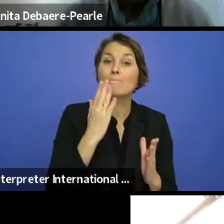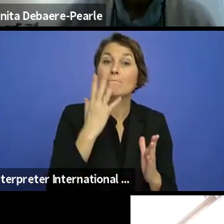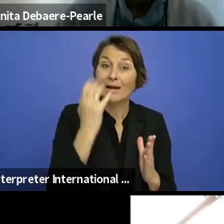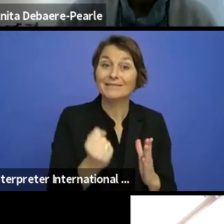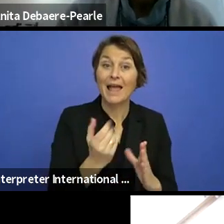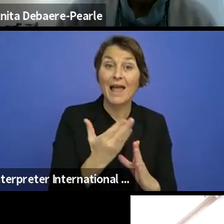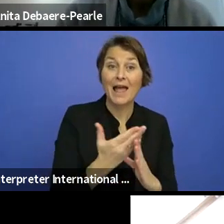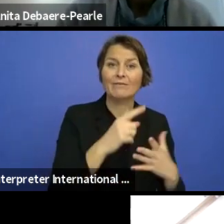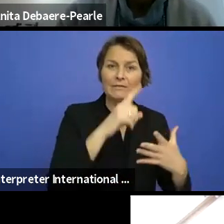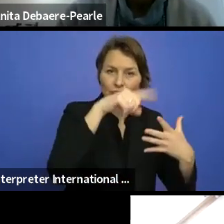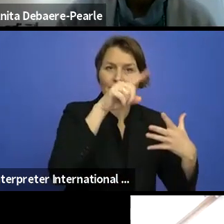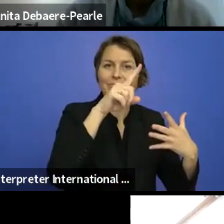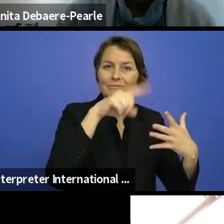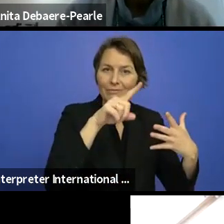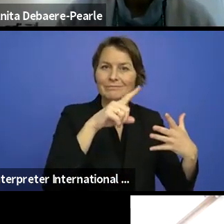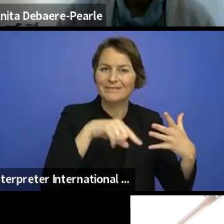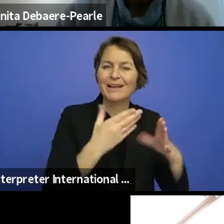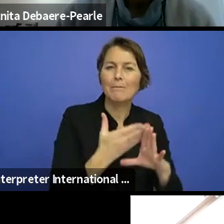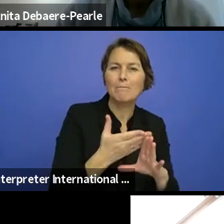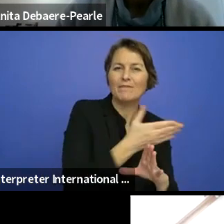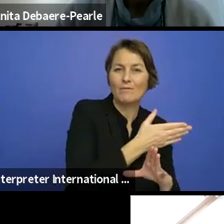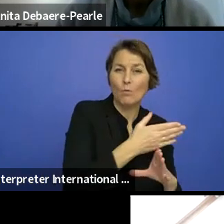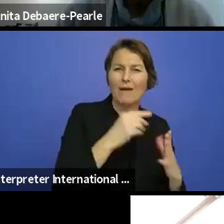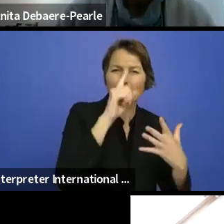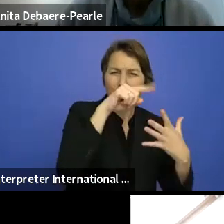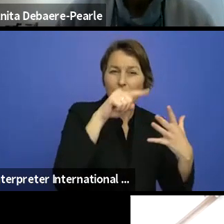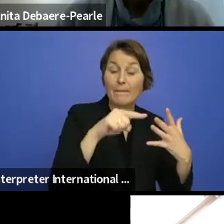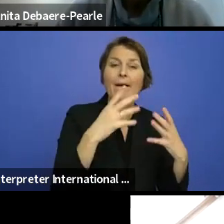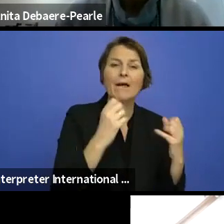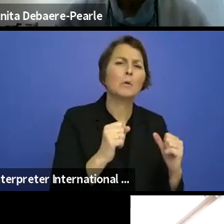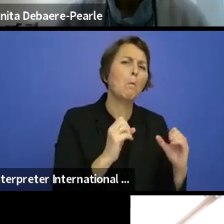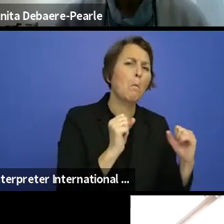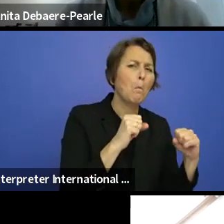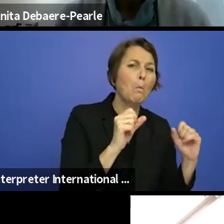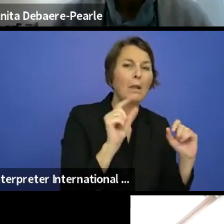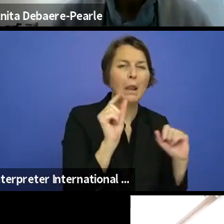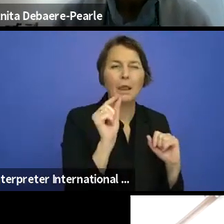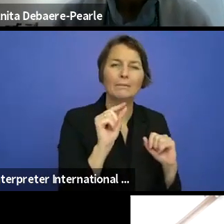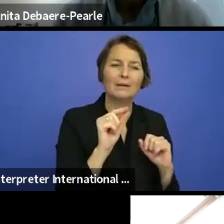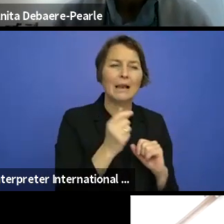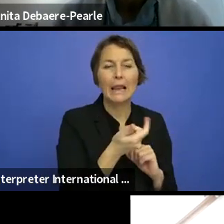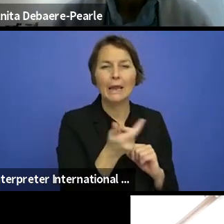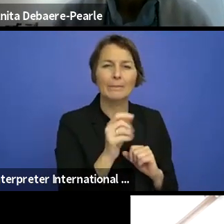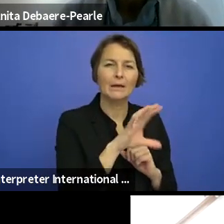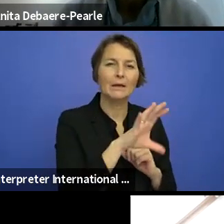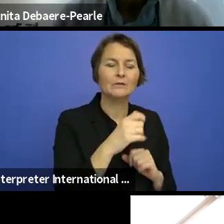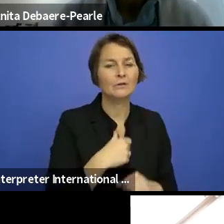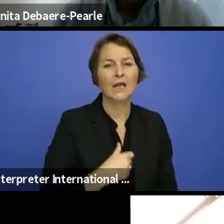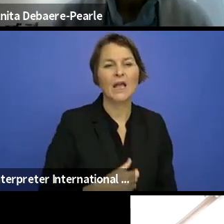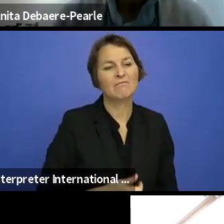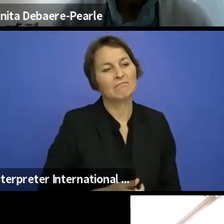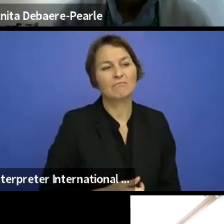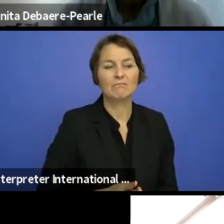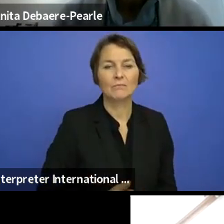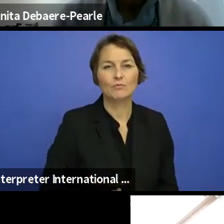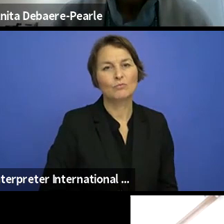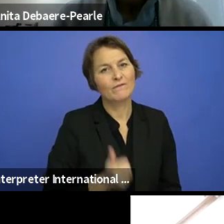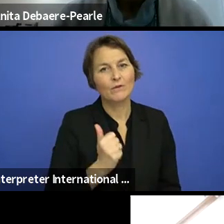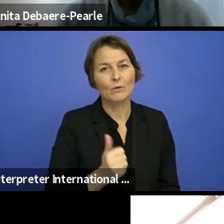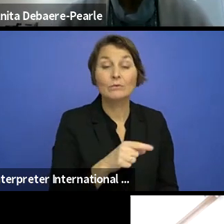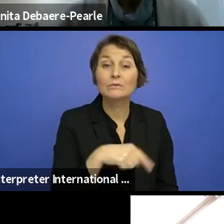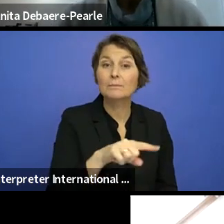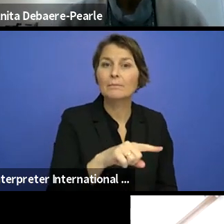again. It's more or less agreed, but we have some discussion with tough countries as Hungary or Poland. But